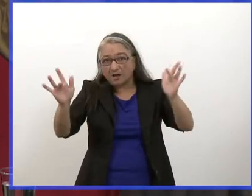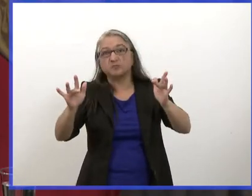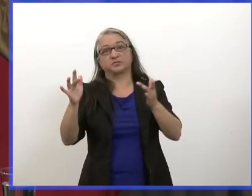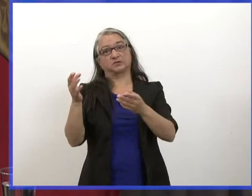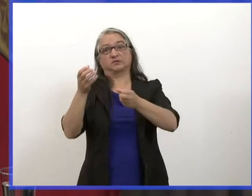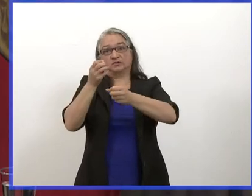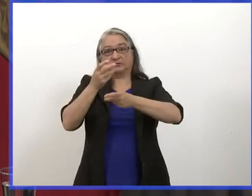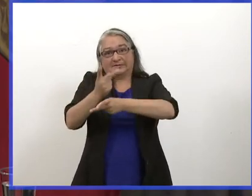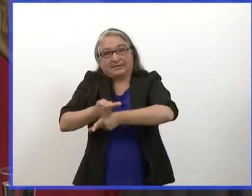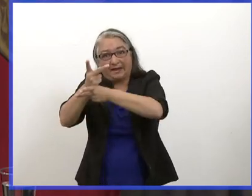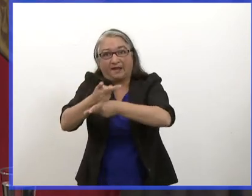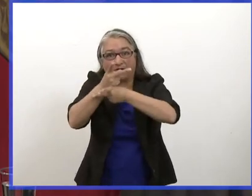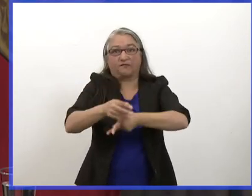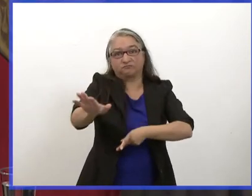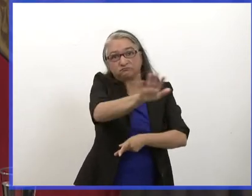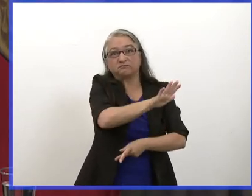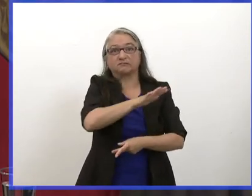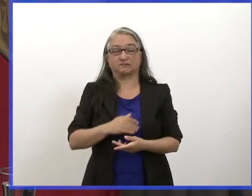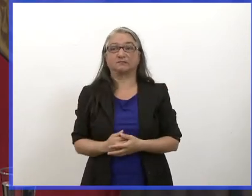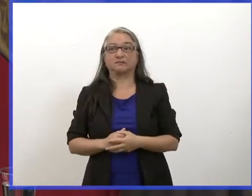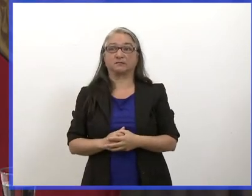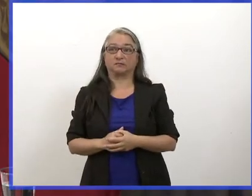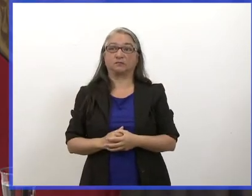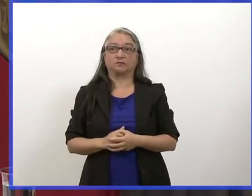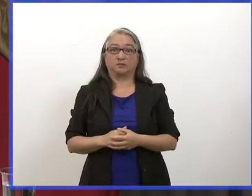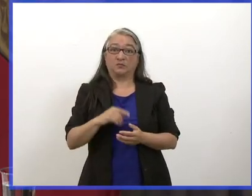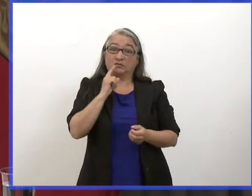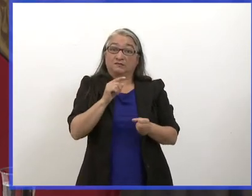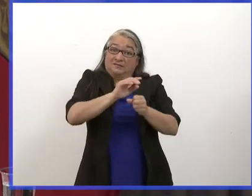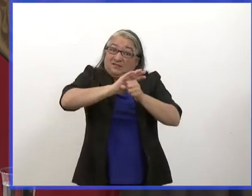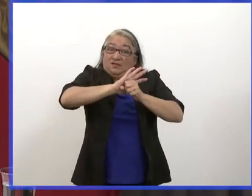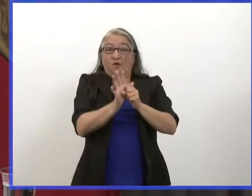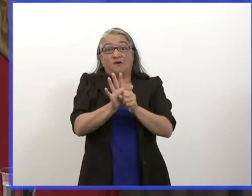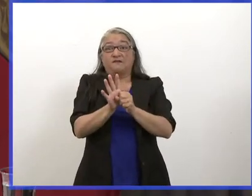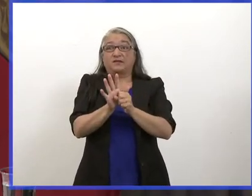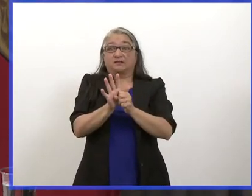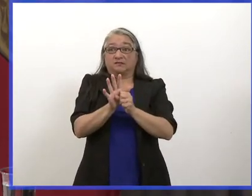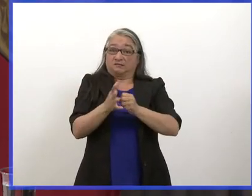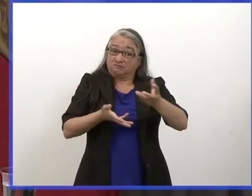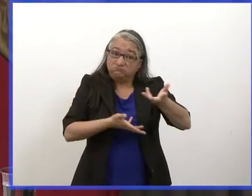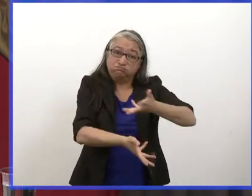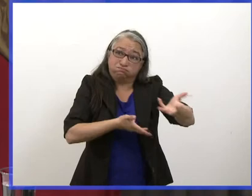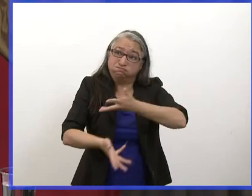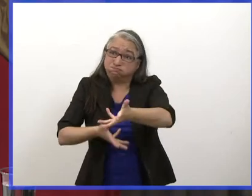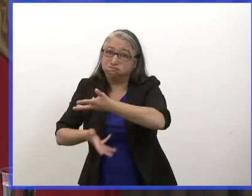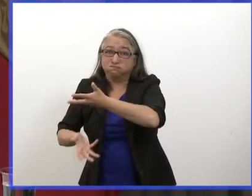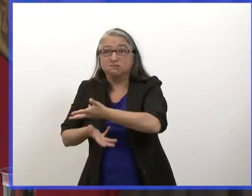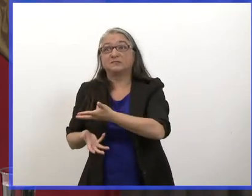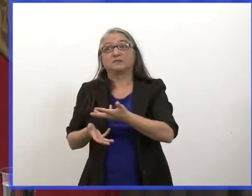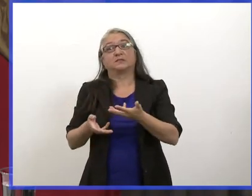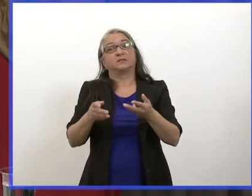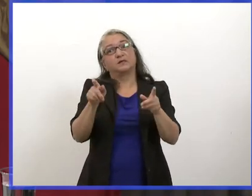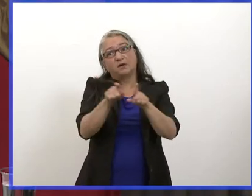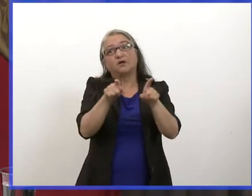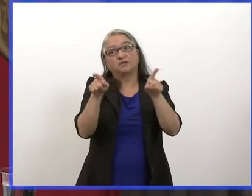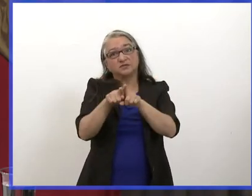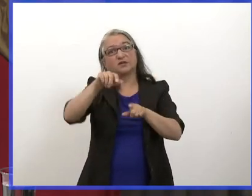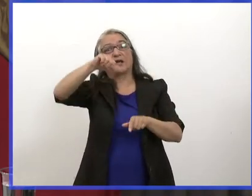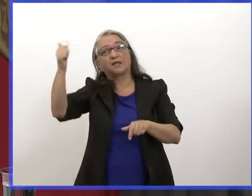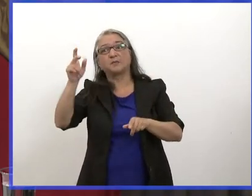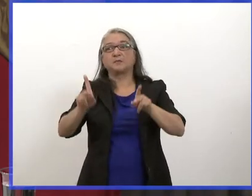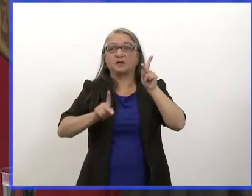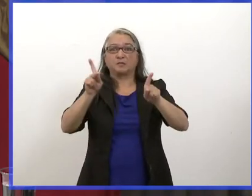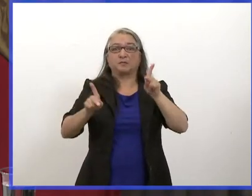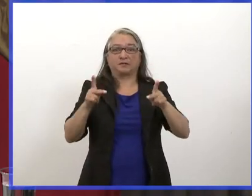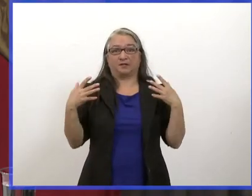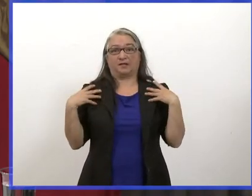waiting for medical treatments. So this means for the next 2 weeks, no indoor or